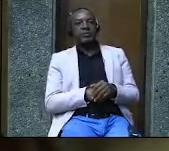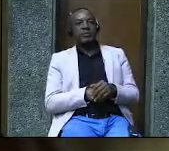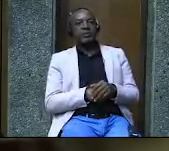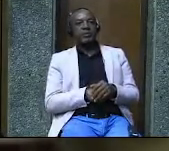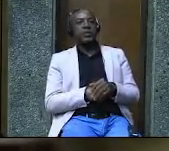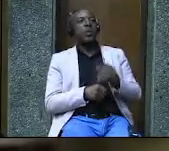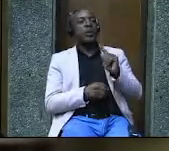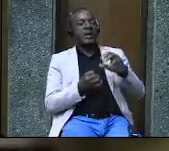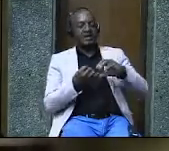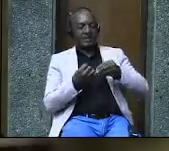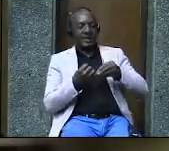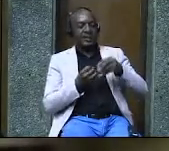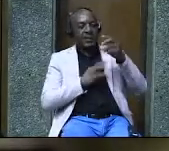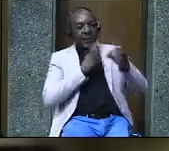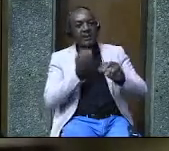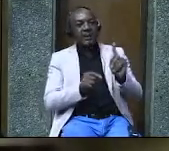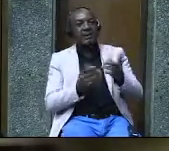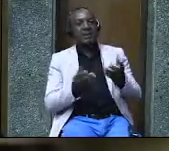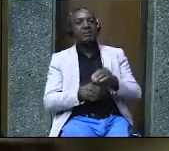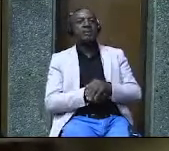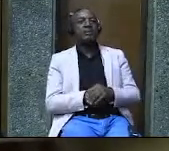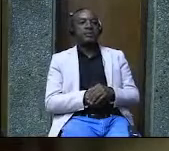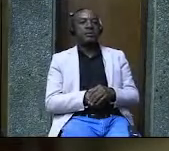to say is that